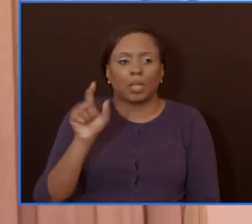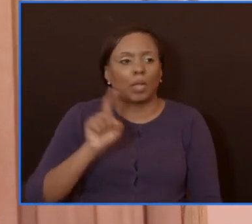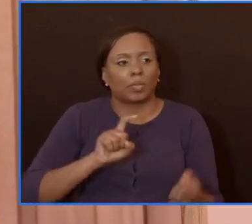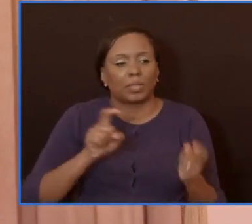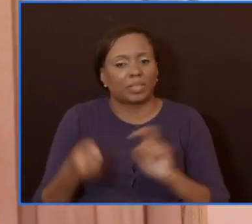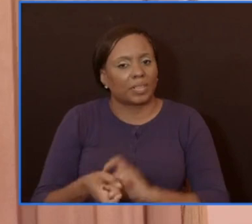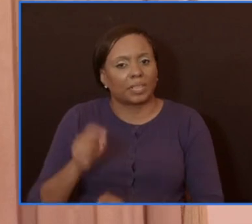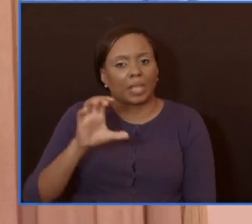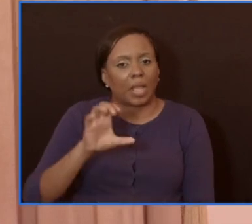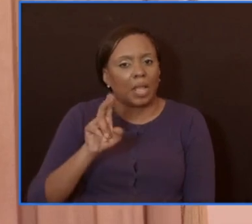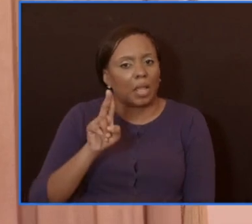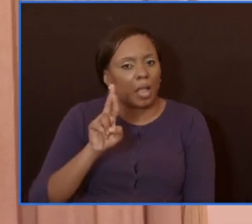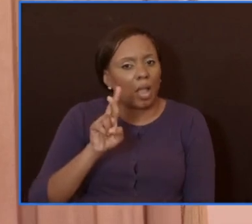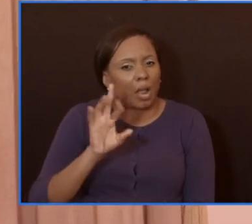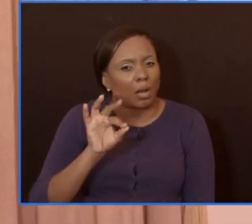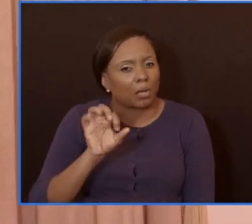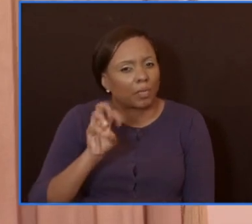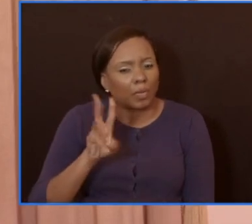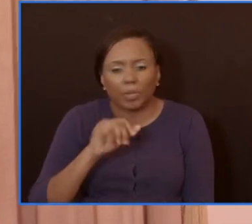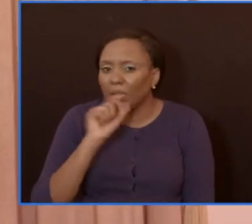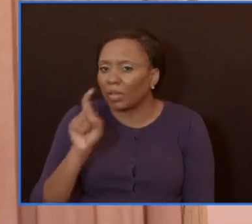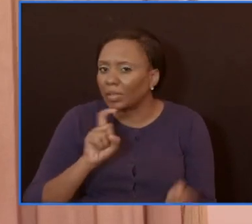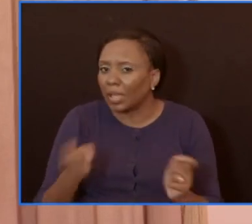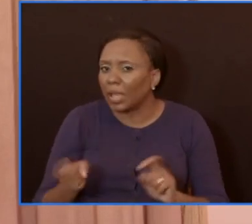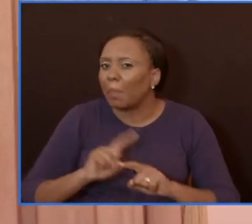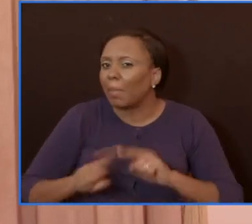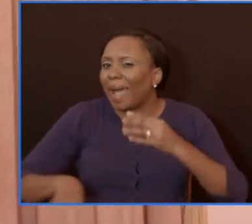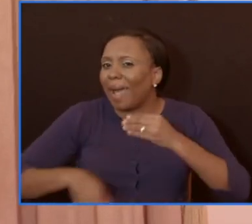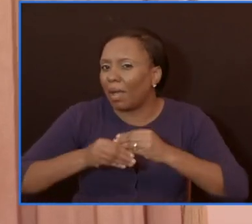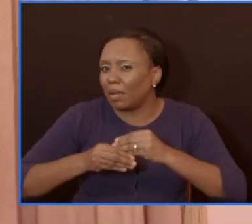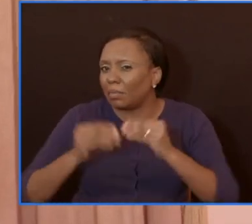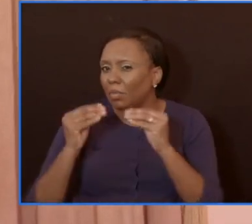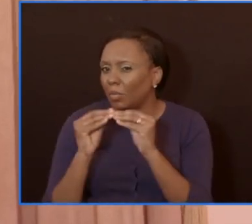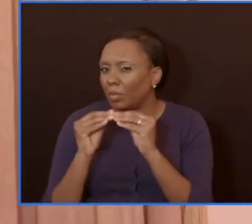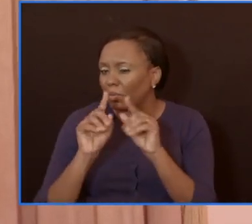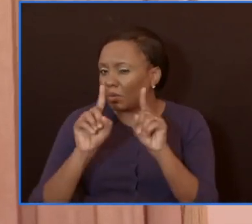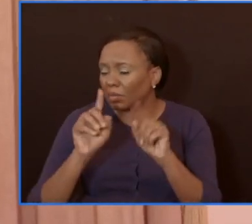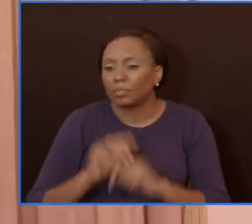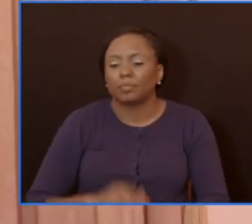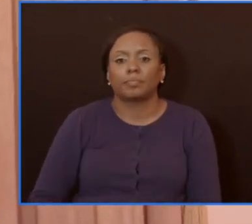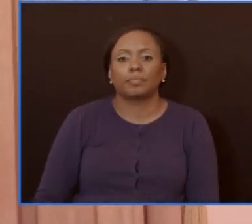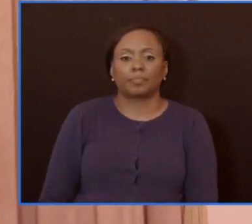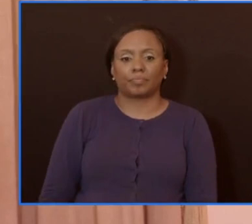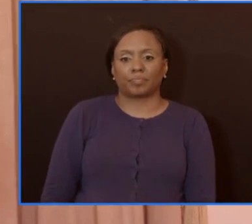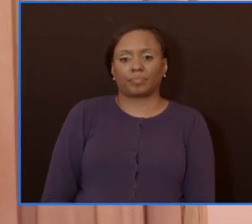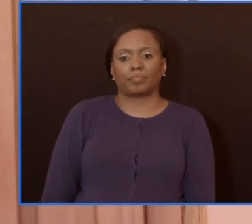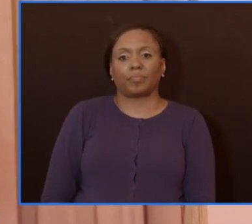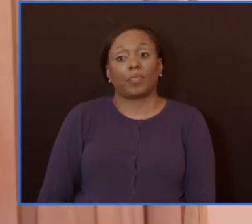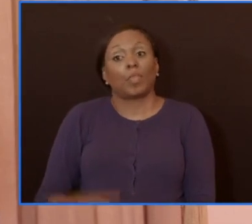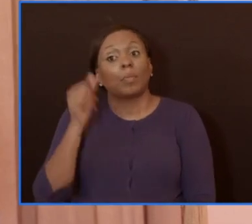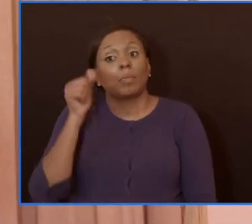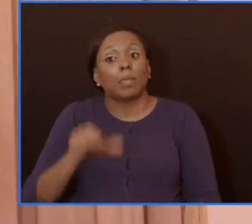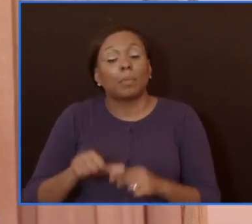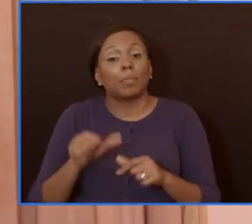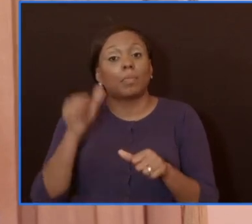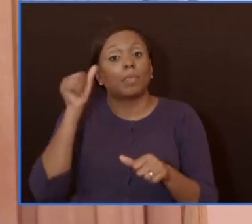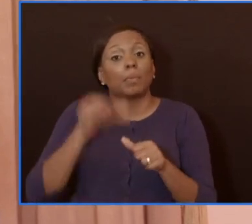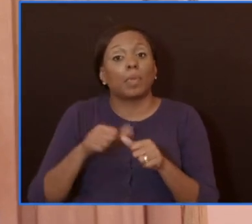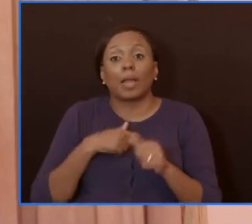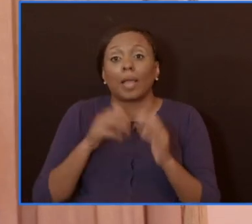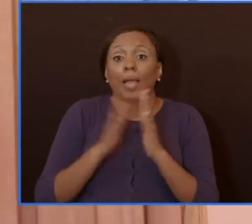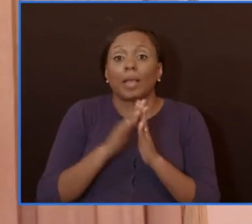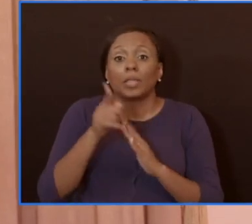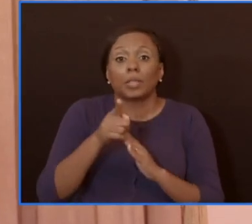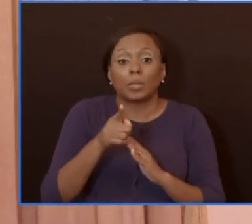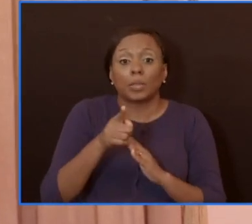but we are going to put these additional measures in place. And I'm asking Barbadians, I asked you last week to meet me halfway. I can meet you halfway,